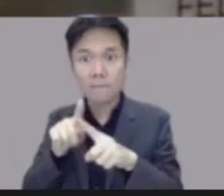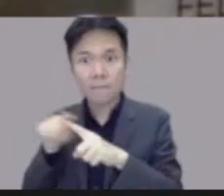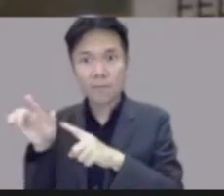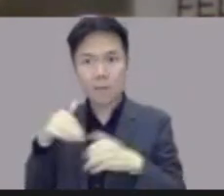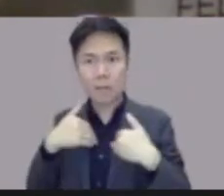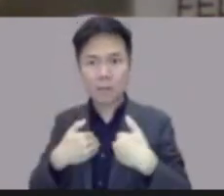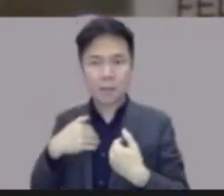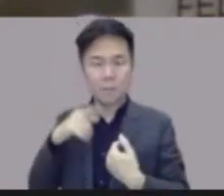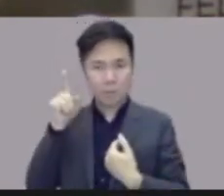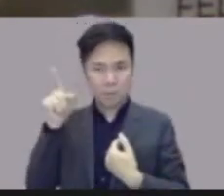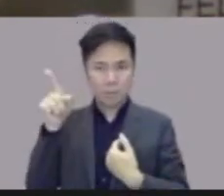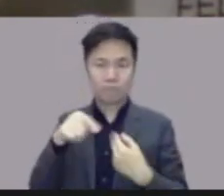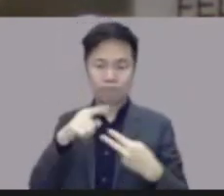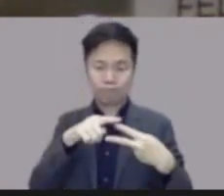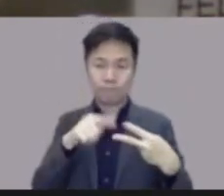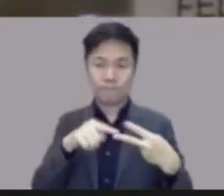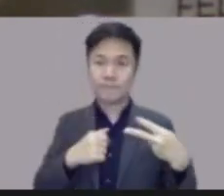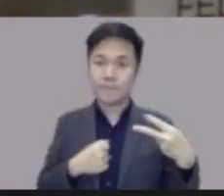is